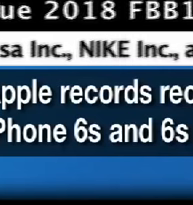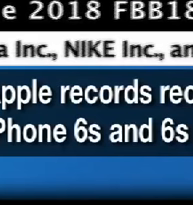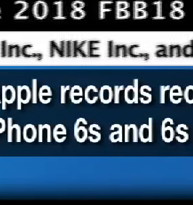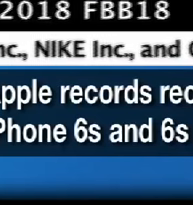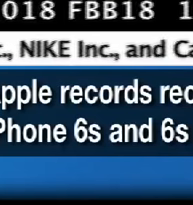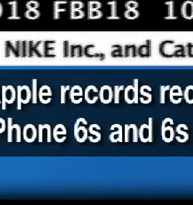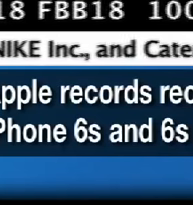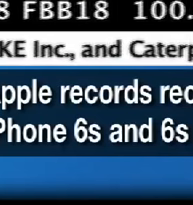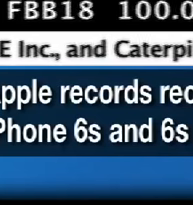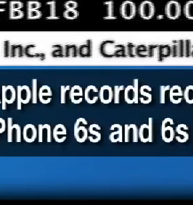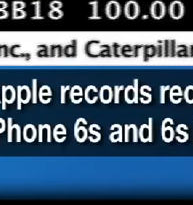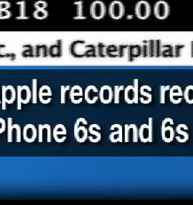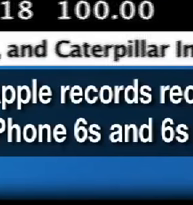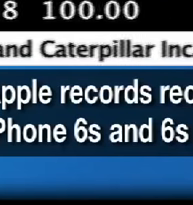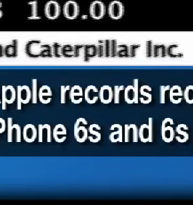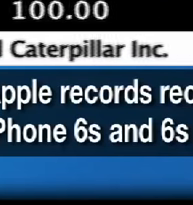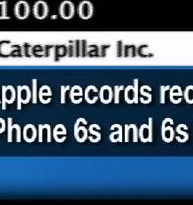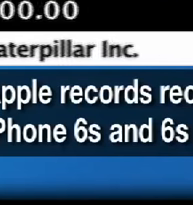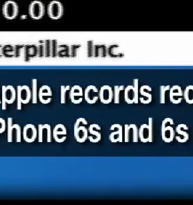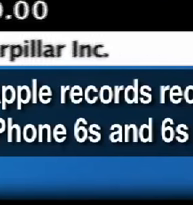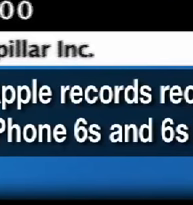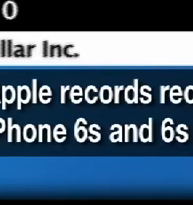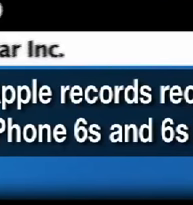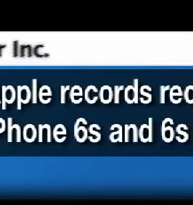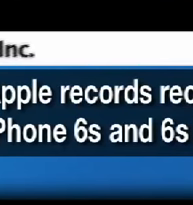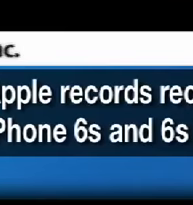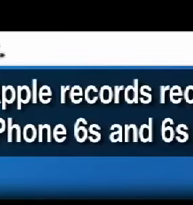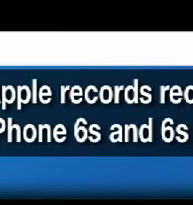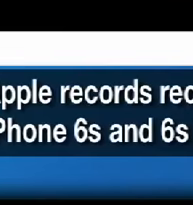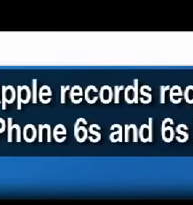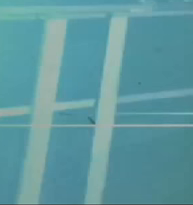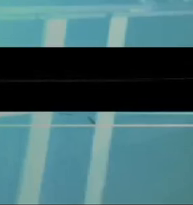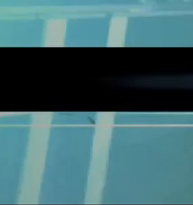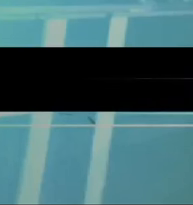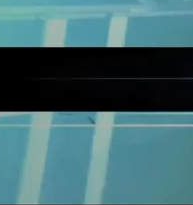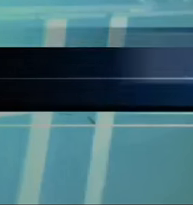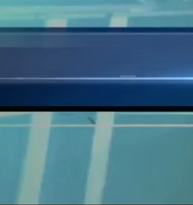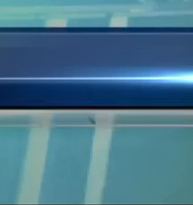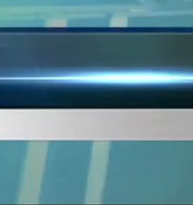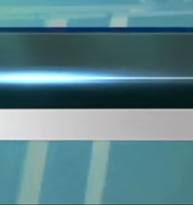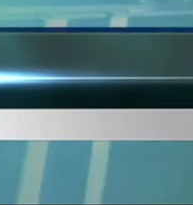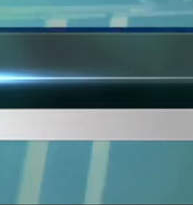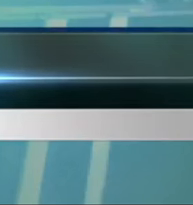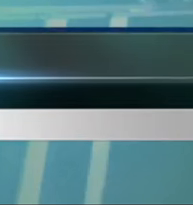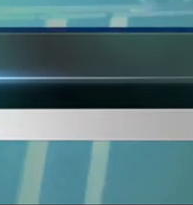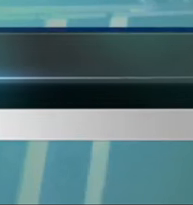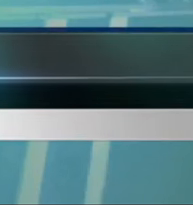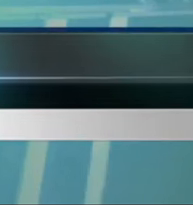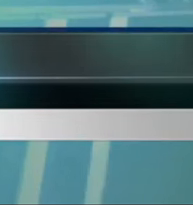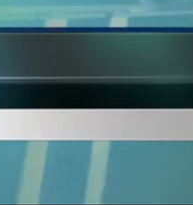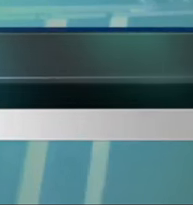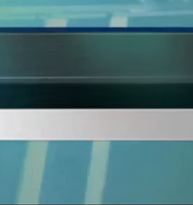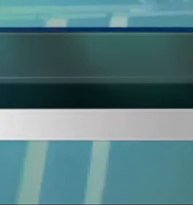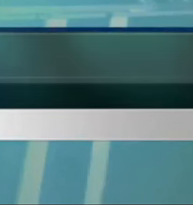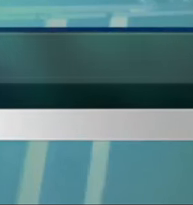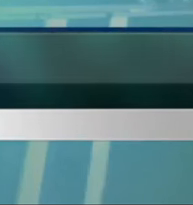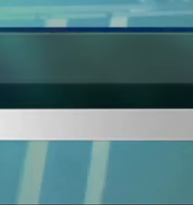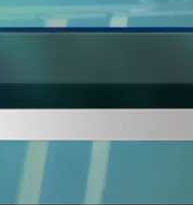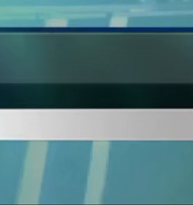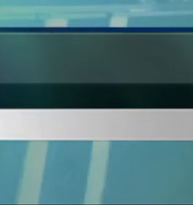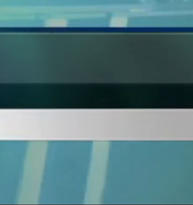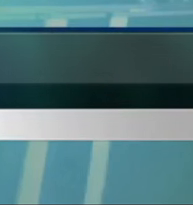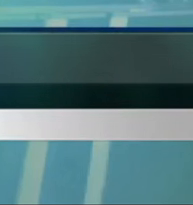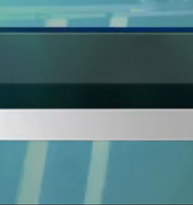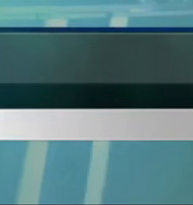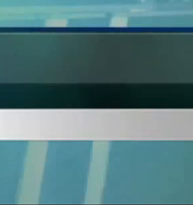improve on the demand for the previous iPhone, which propelled Apple to its most profitable quarter ever. That was your Royal